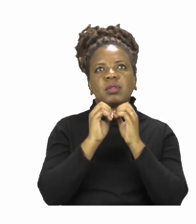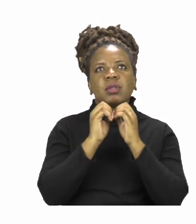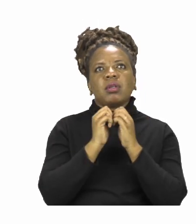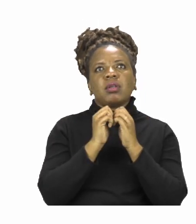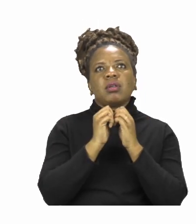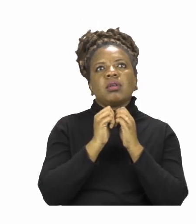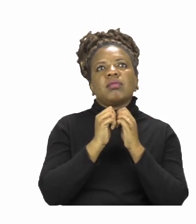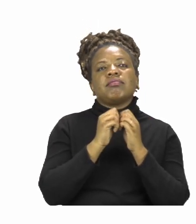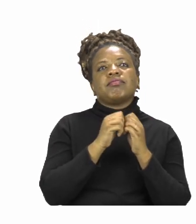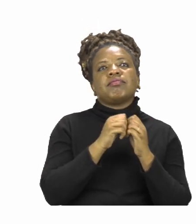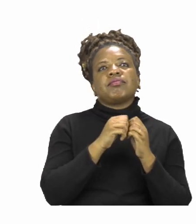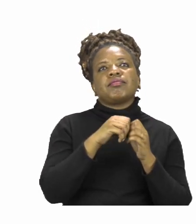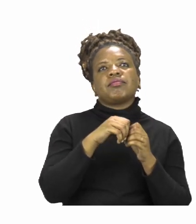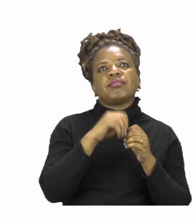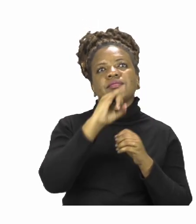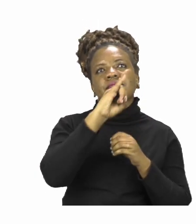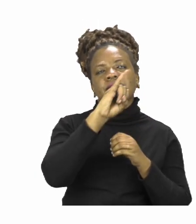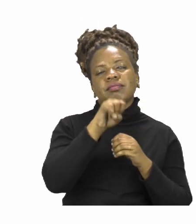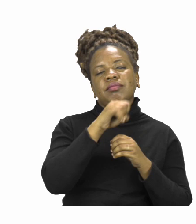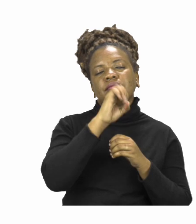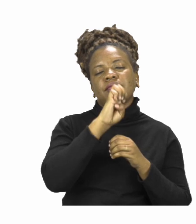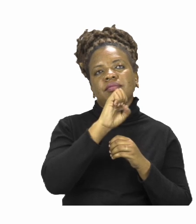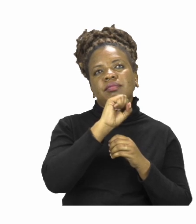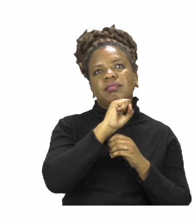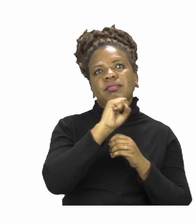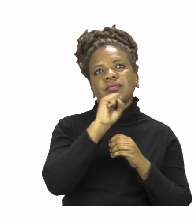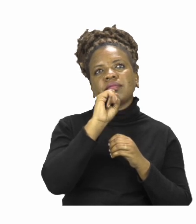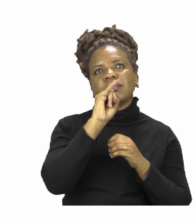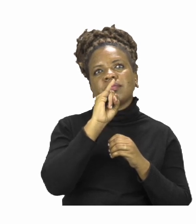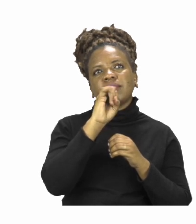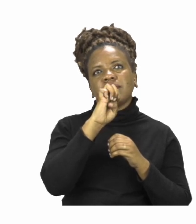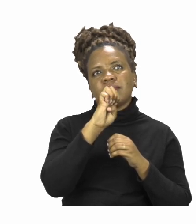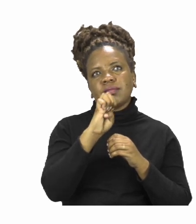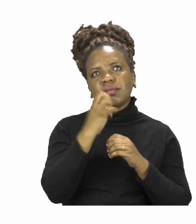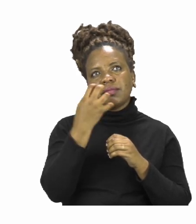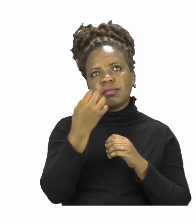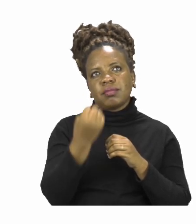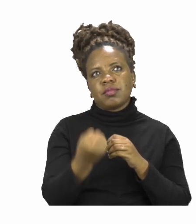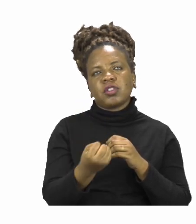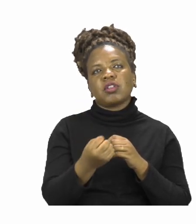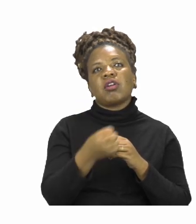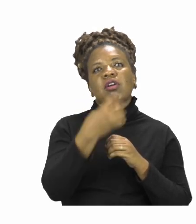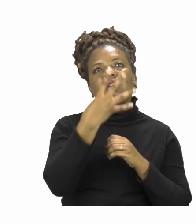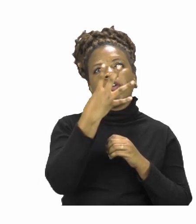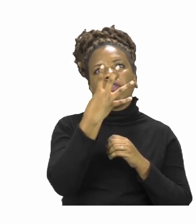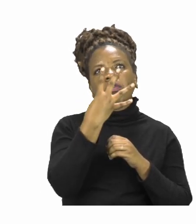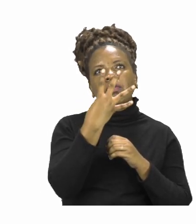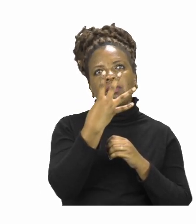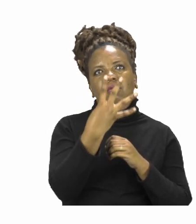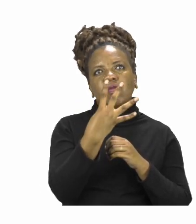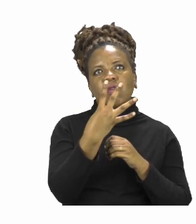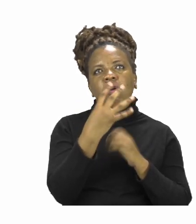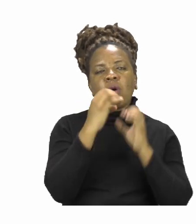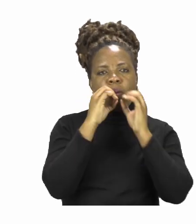balloons, less than Mandy. How many balloons does Jessie